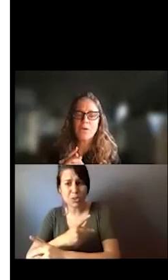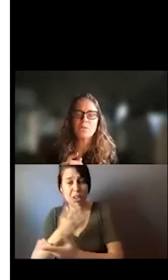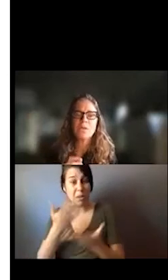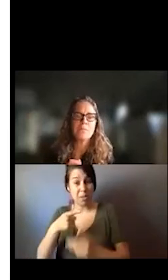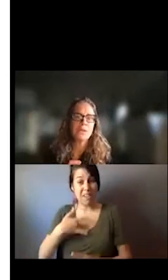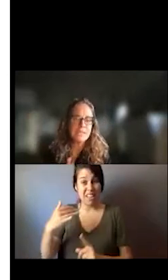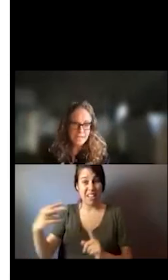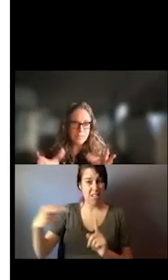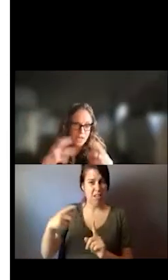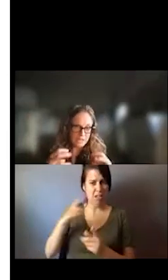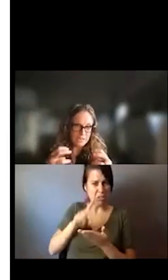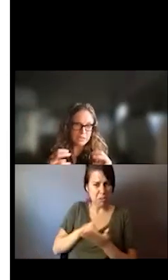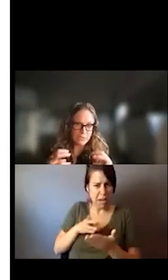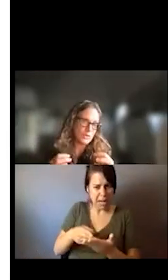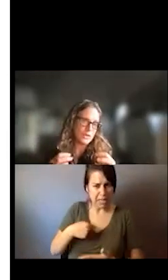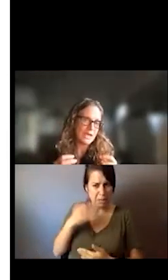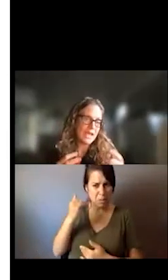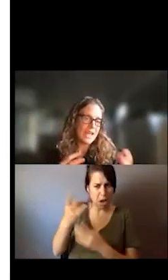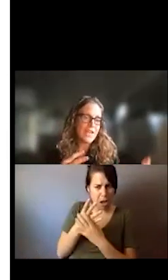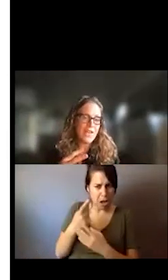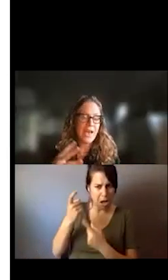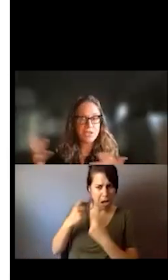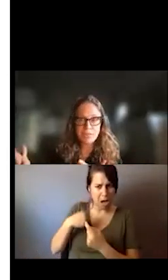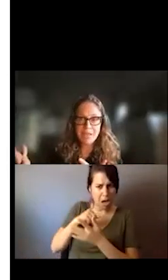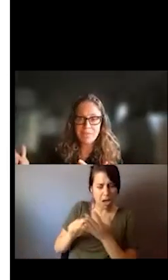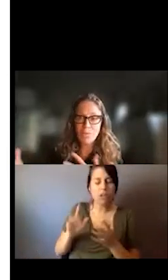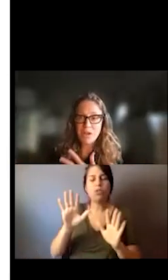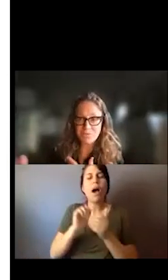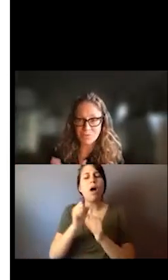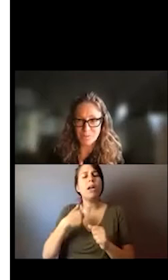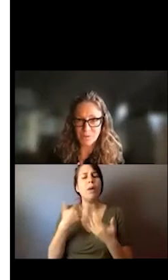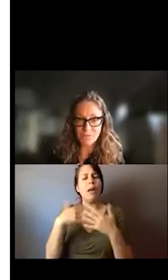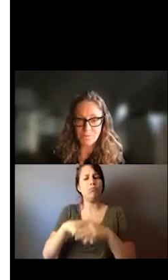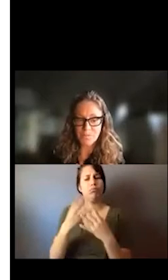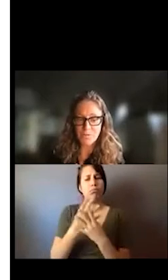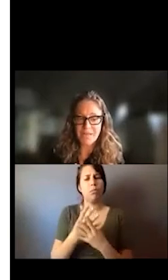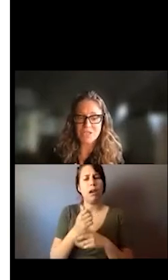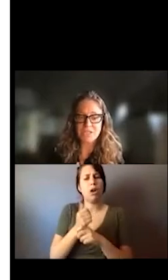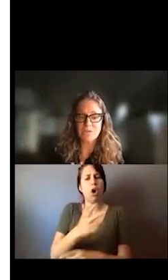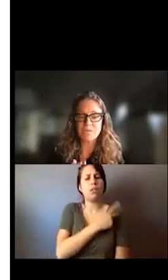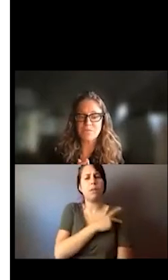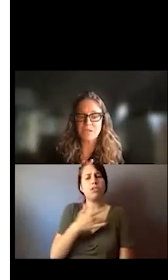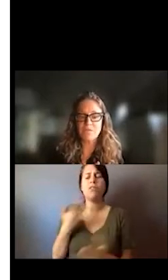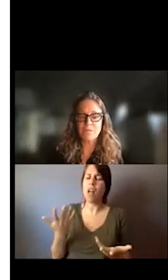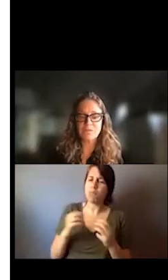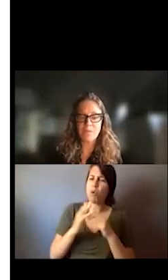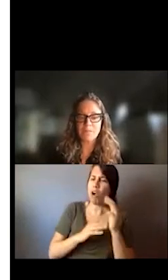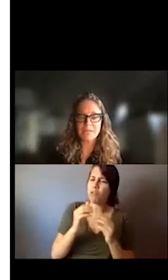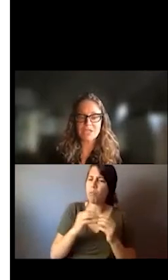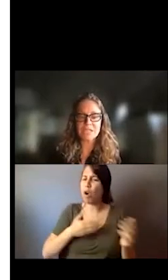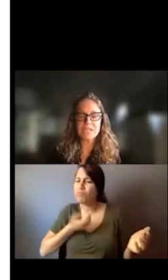discrimination. So how could we build in processes for screening that actually make it more comfortable for patients from